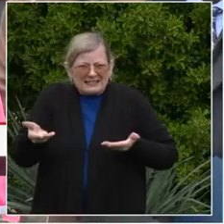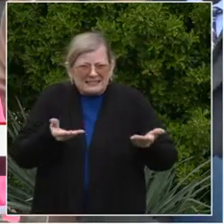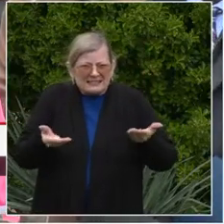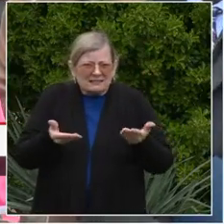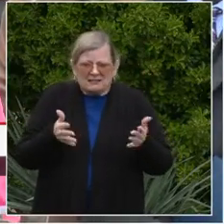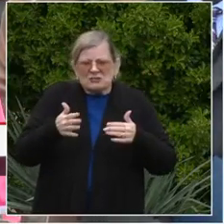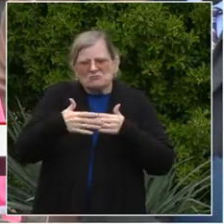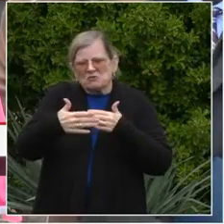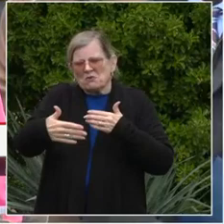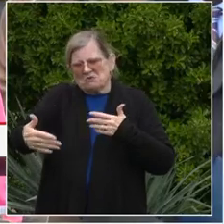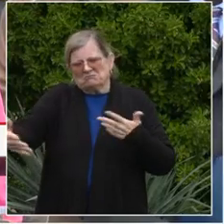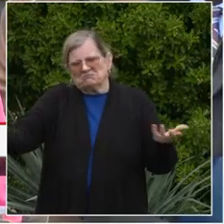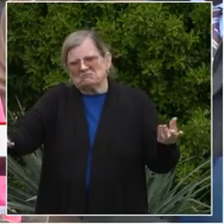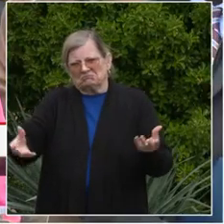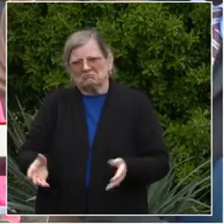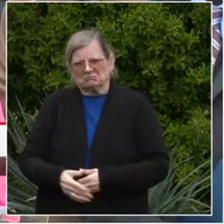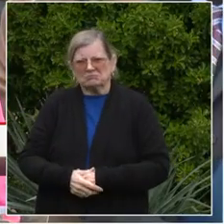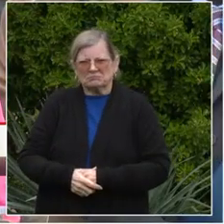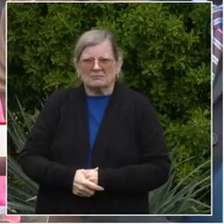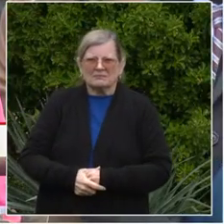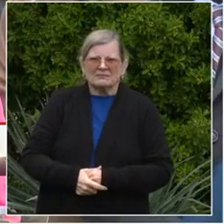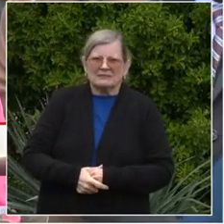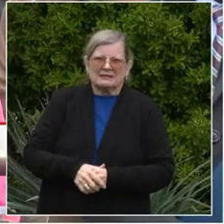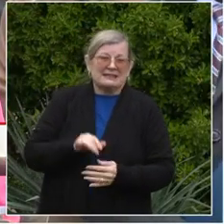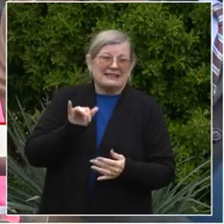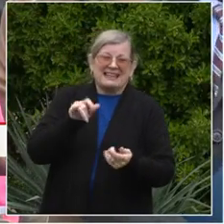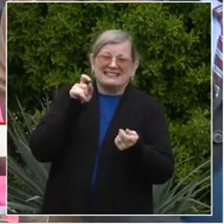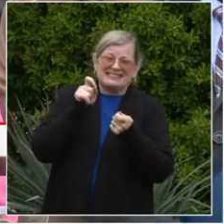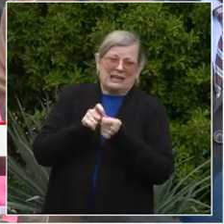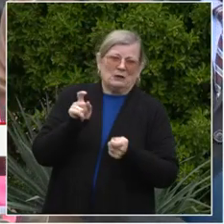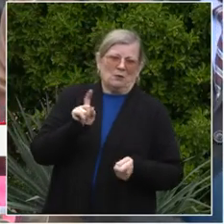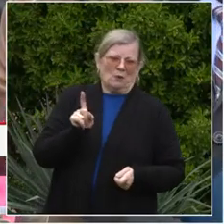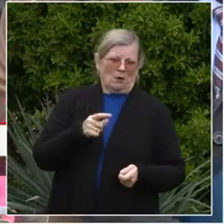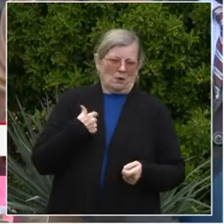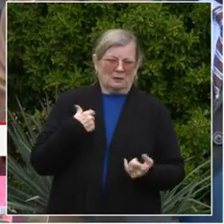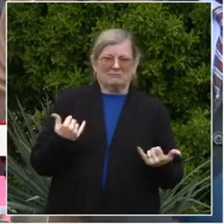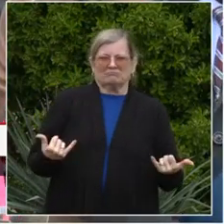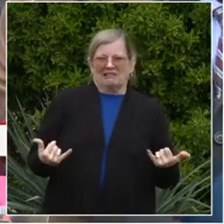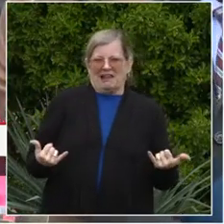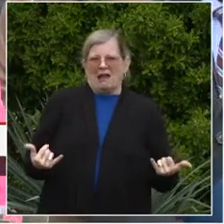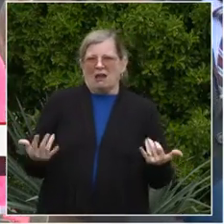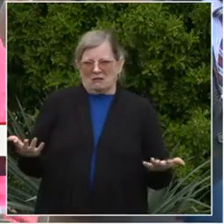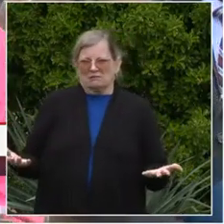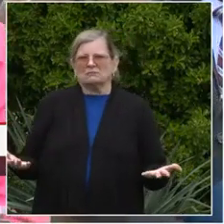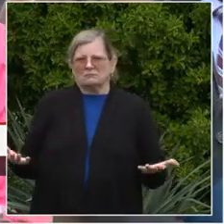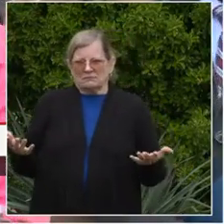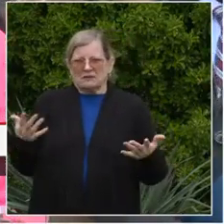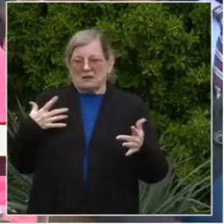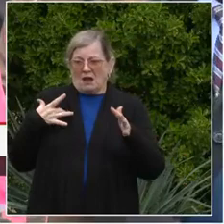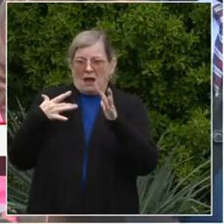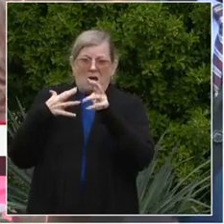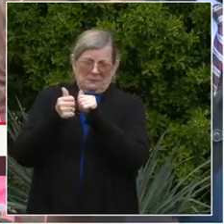and so on. And that's exactly where we are today. So we are updating. DC